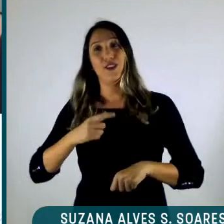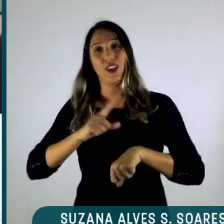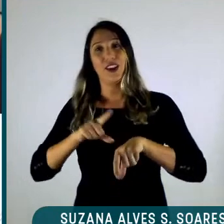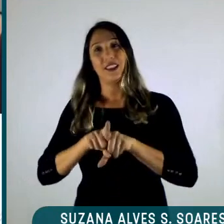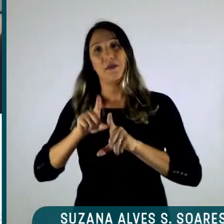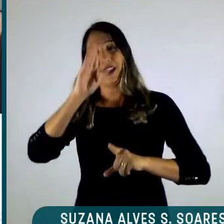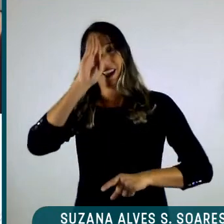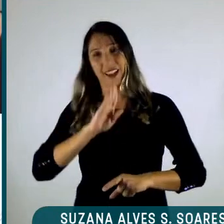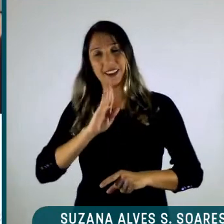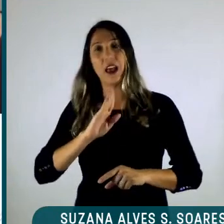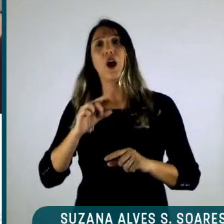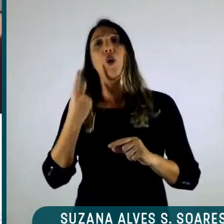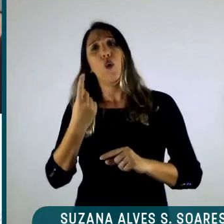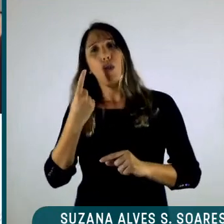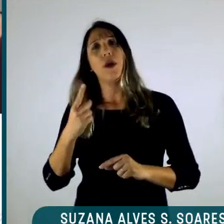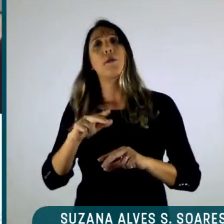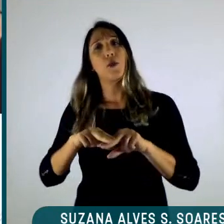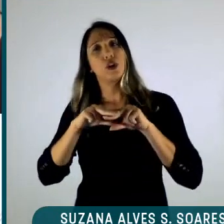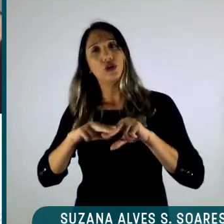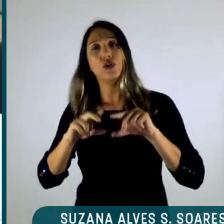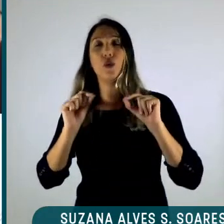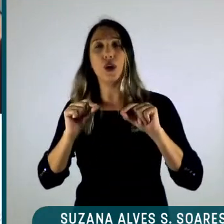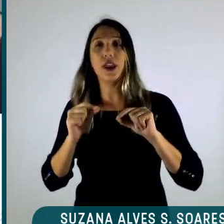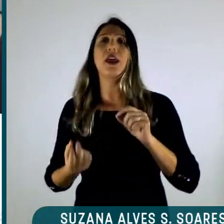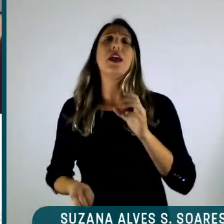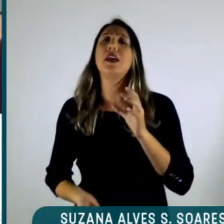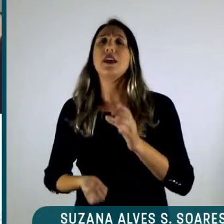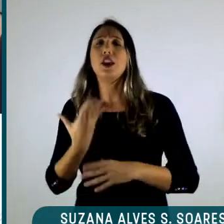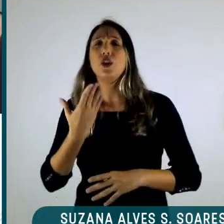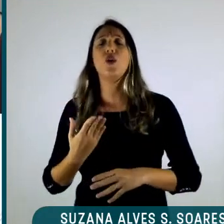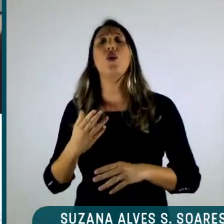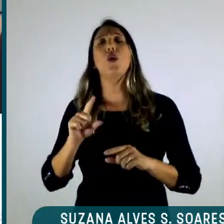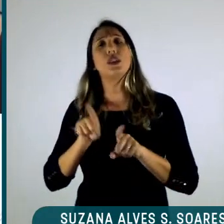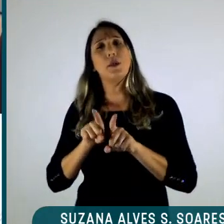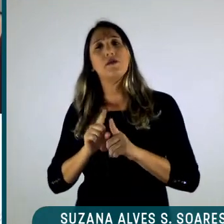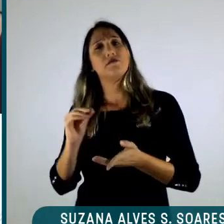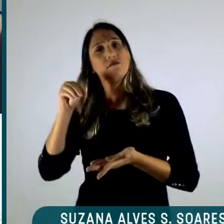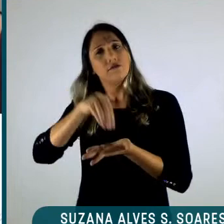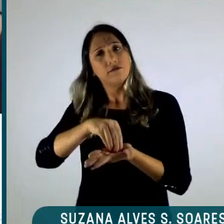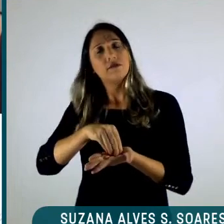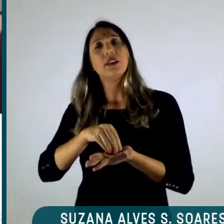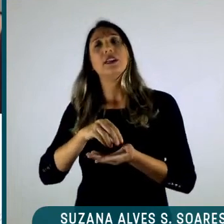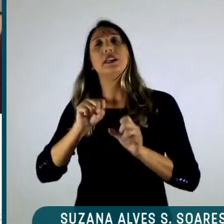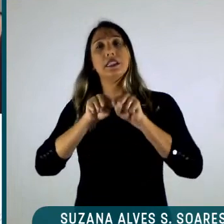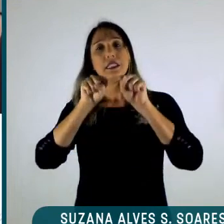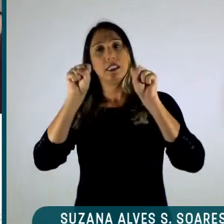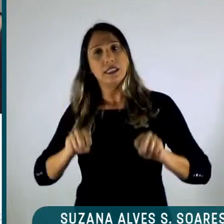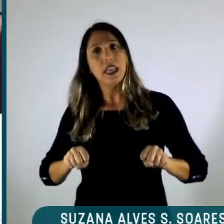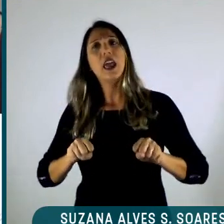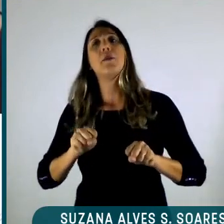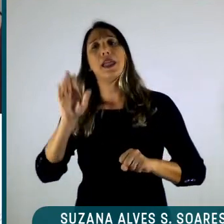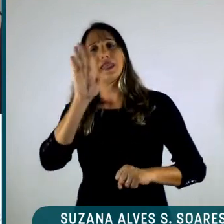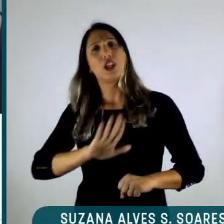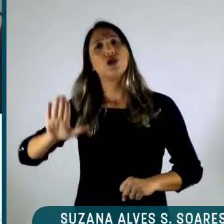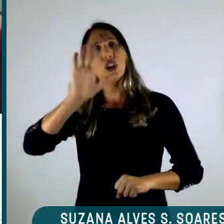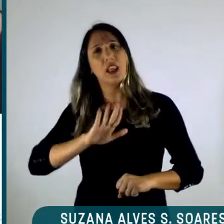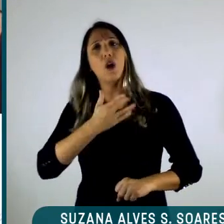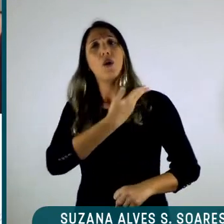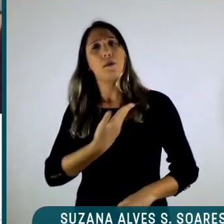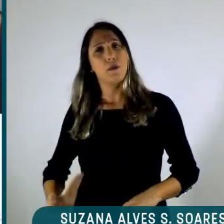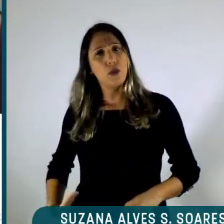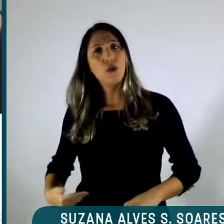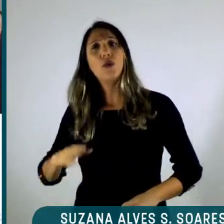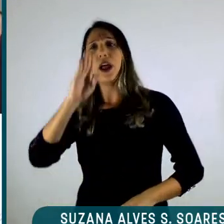for free. One of the most ambitious projects of Brazilian redemocratization was the creation and implementation of the